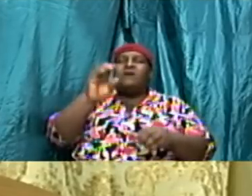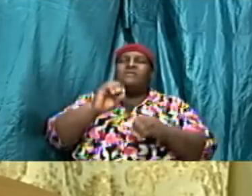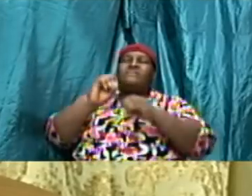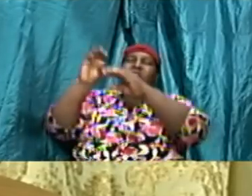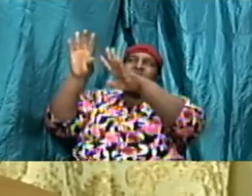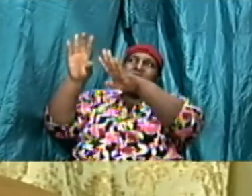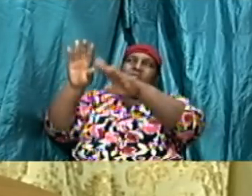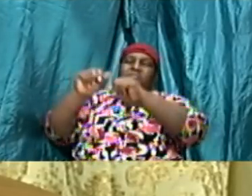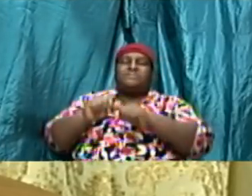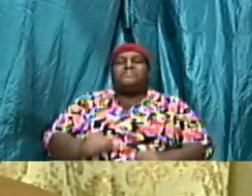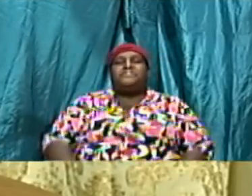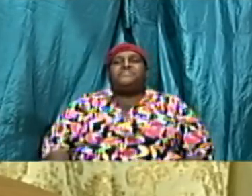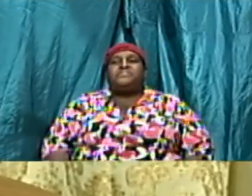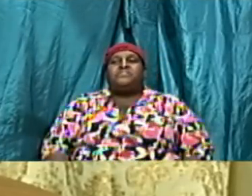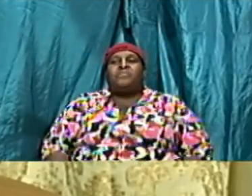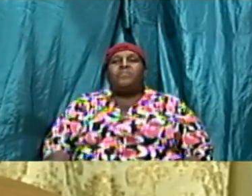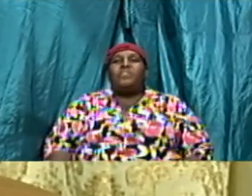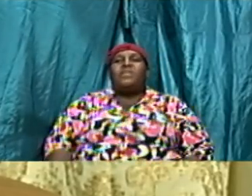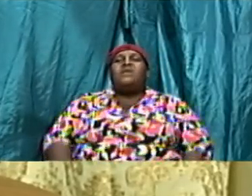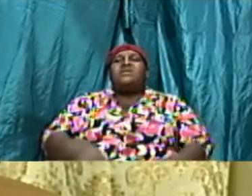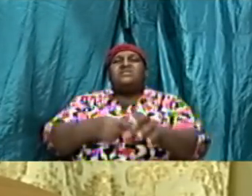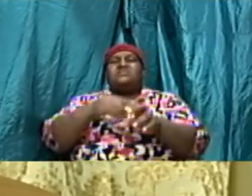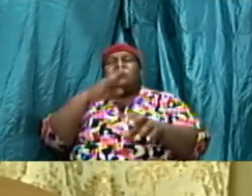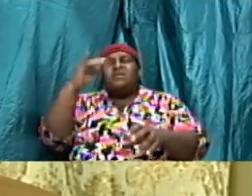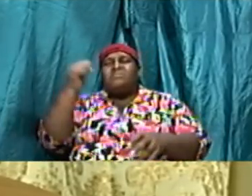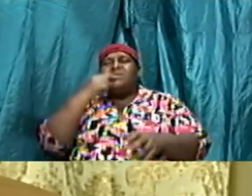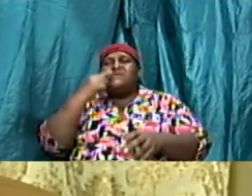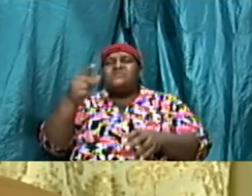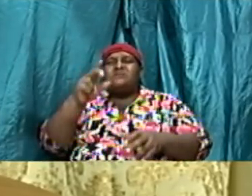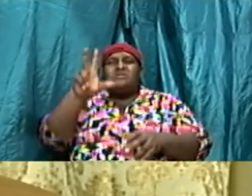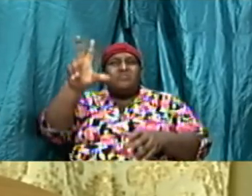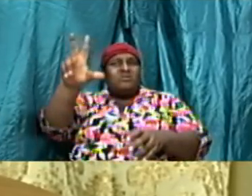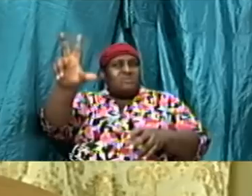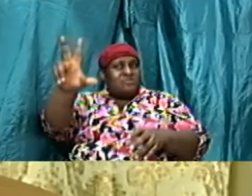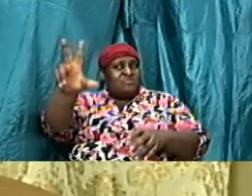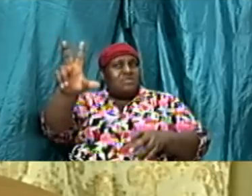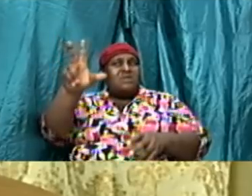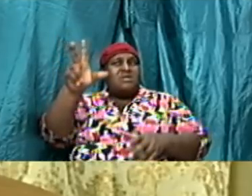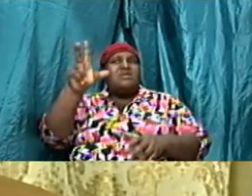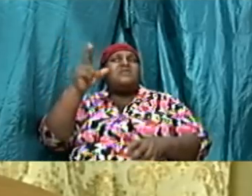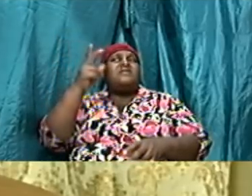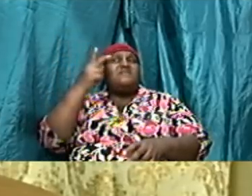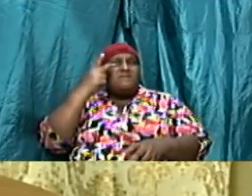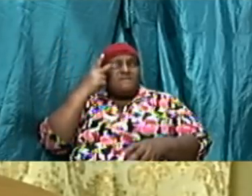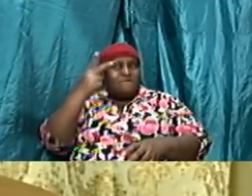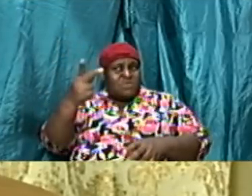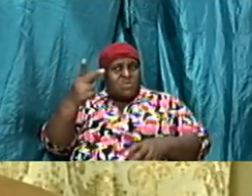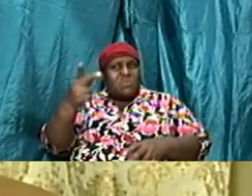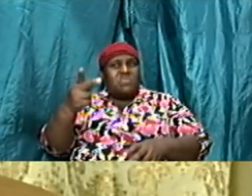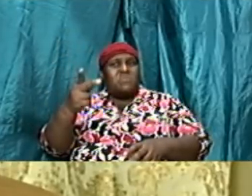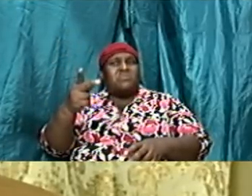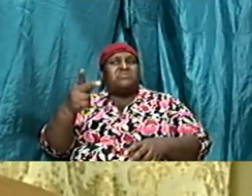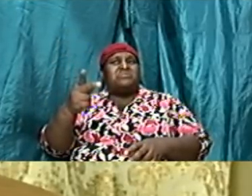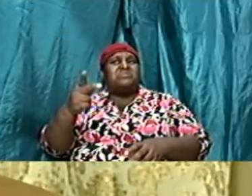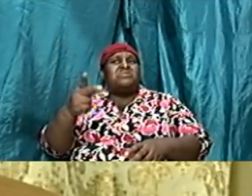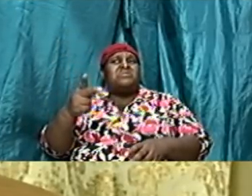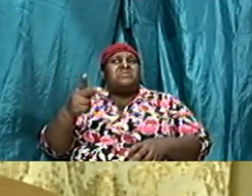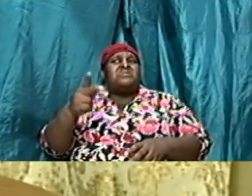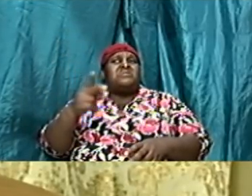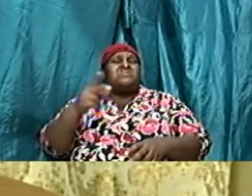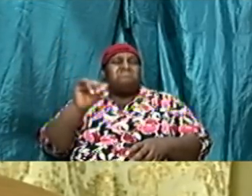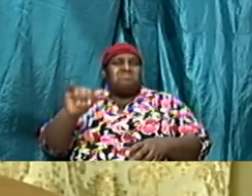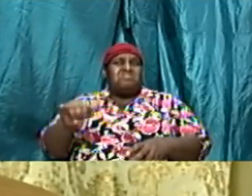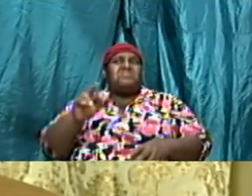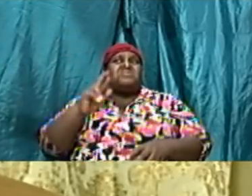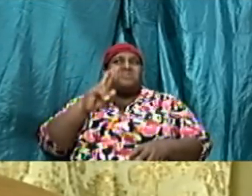views out there as it relates to the whole issue of the Sabbath. There are three views that exist as it